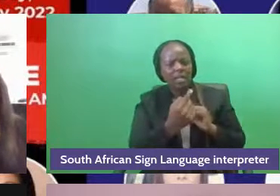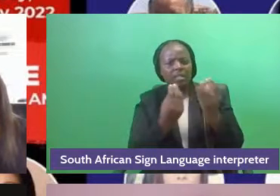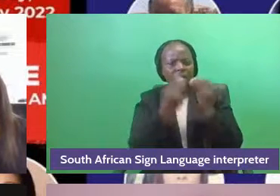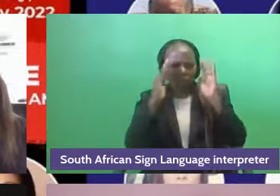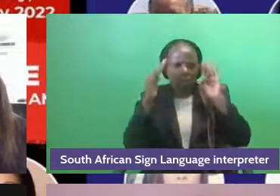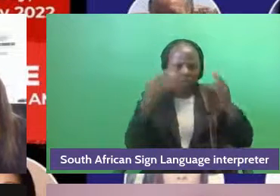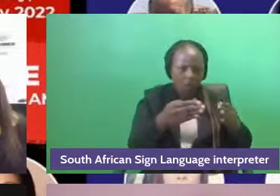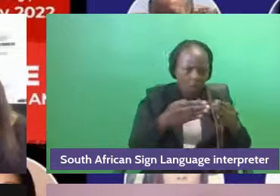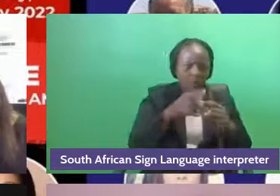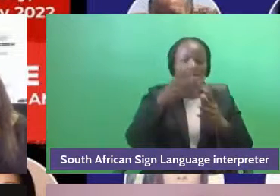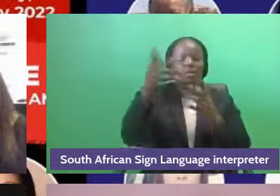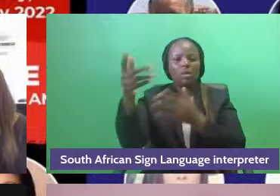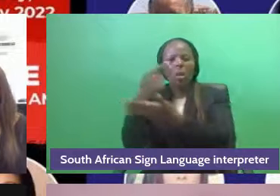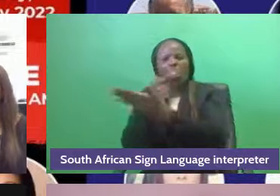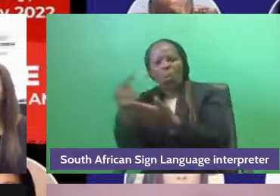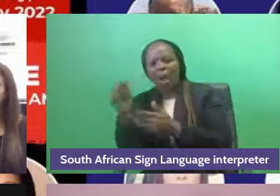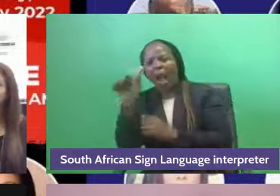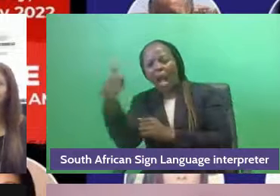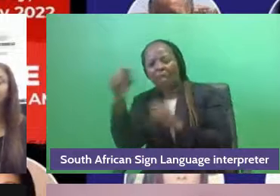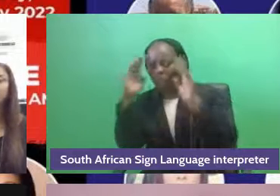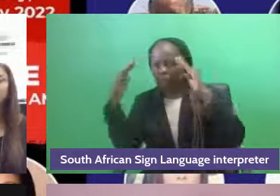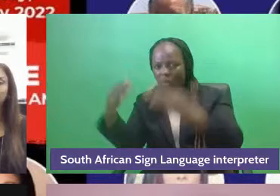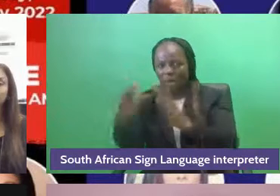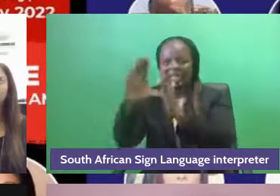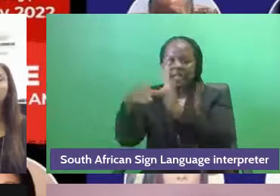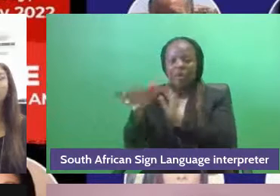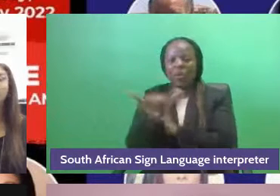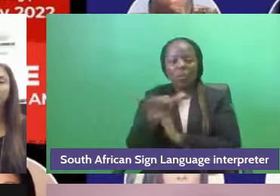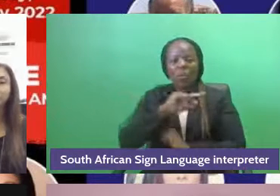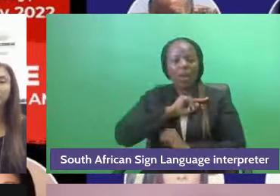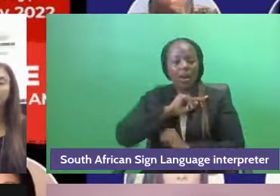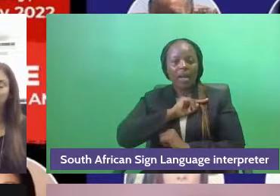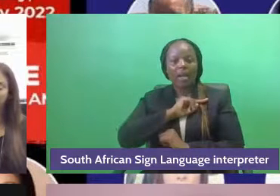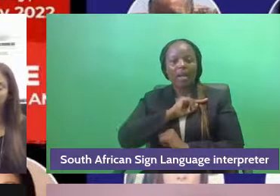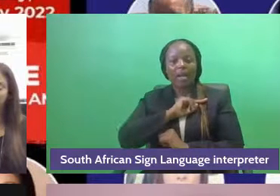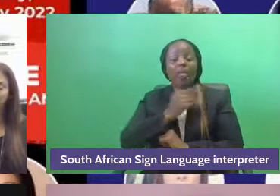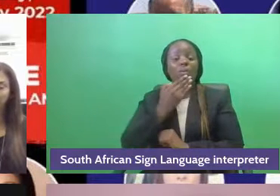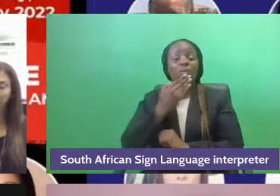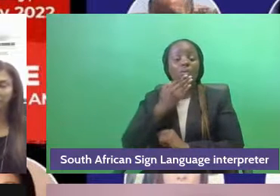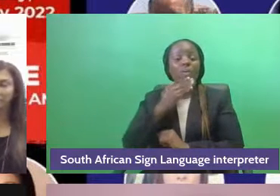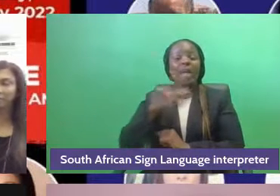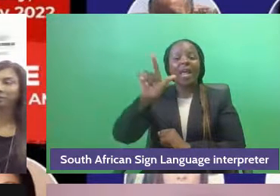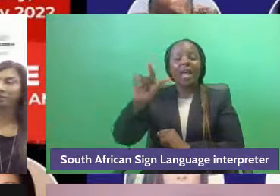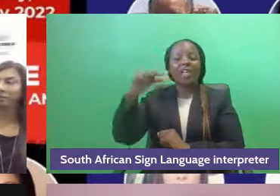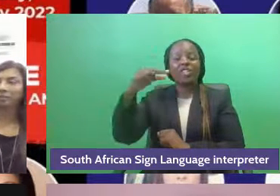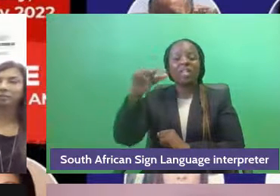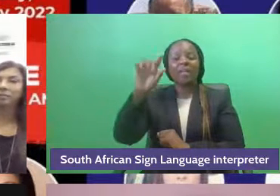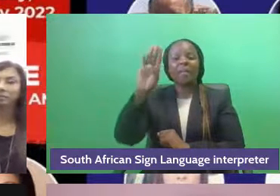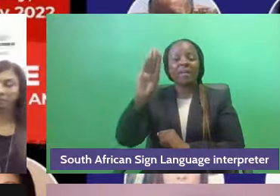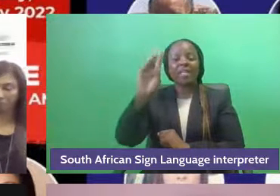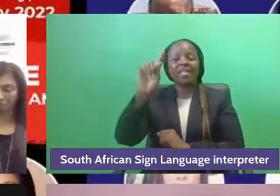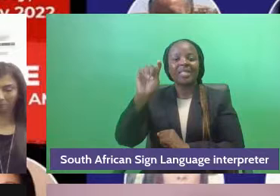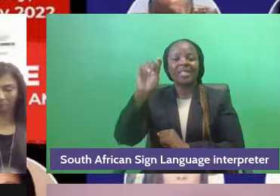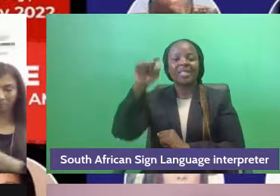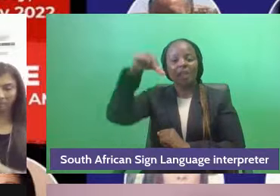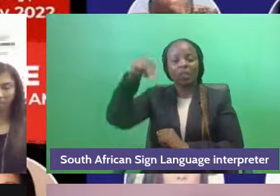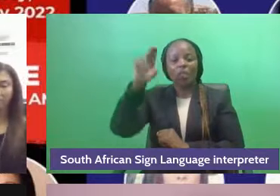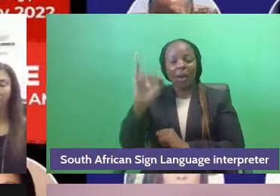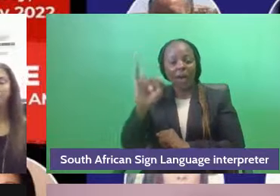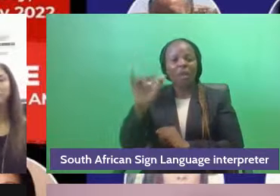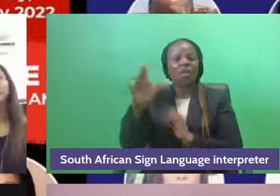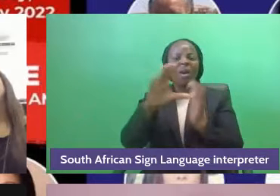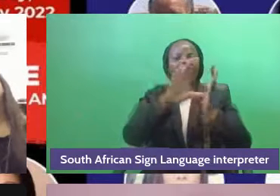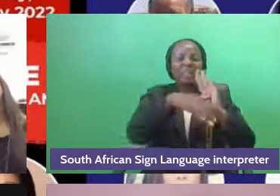this certain week we're focusing on that, especially within the LGBTI and the